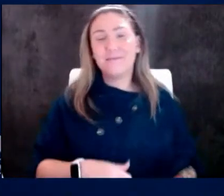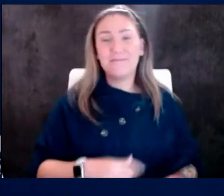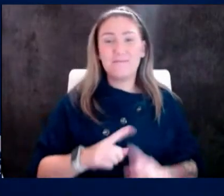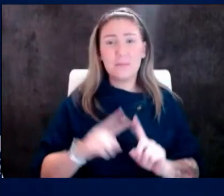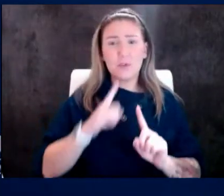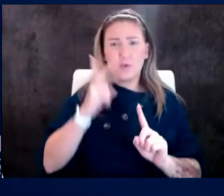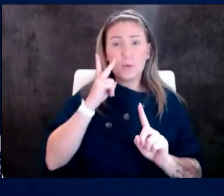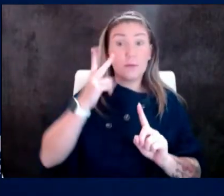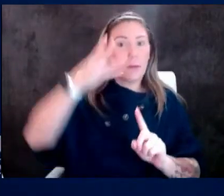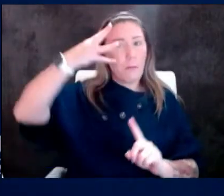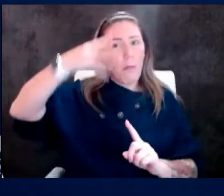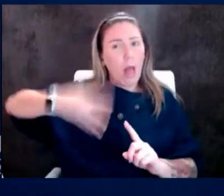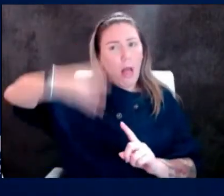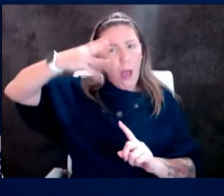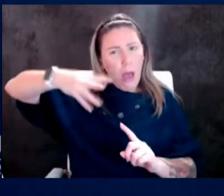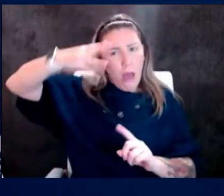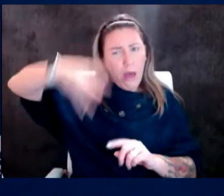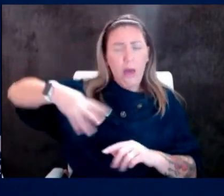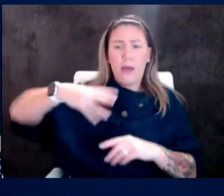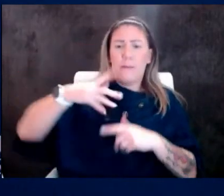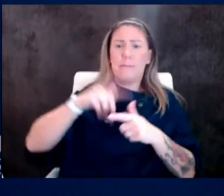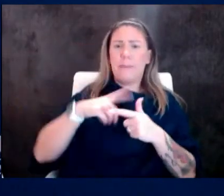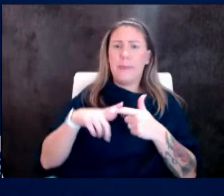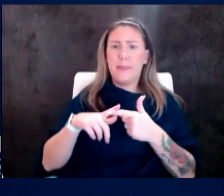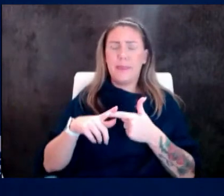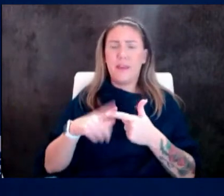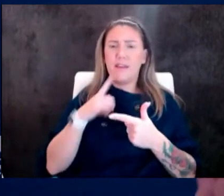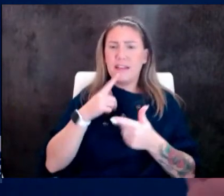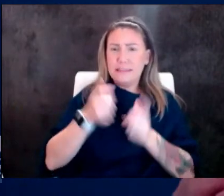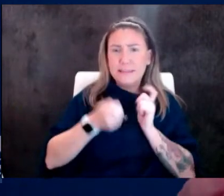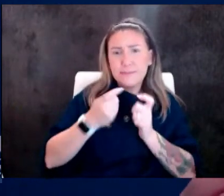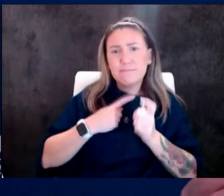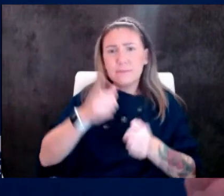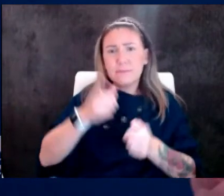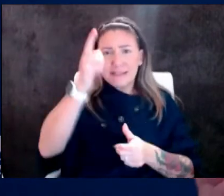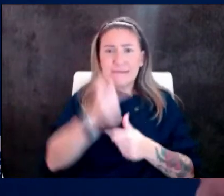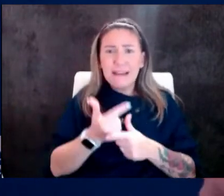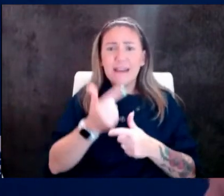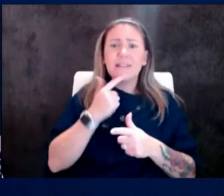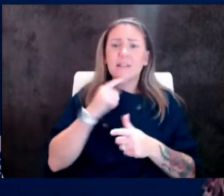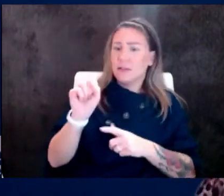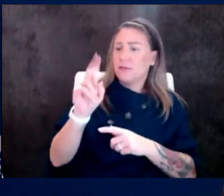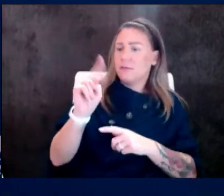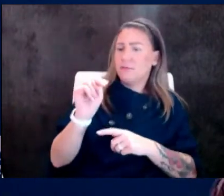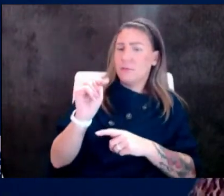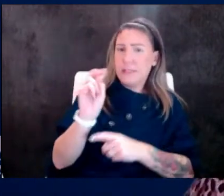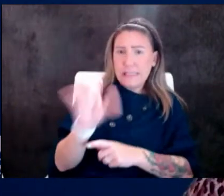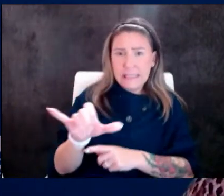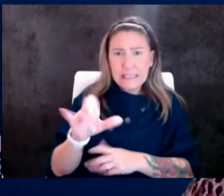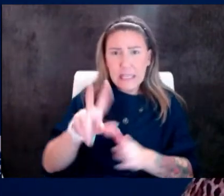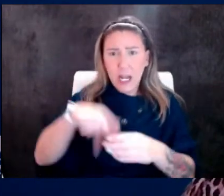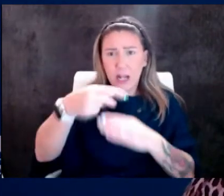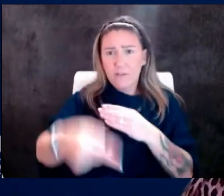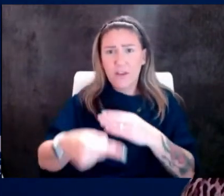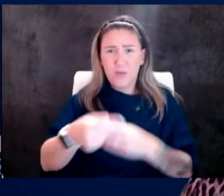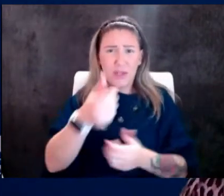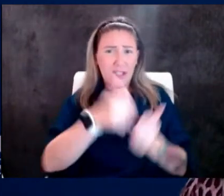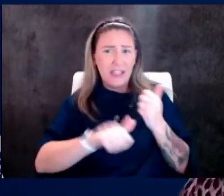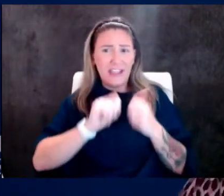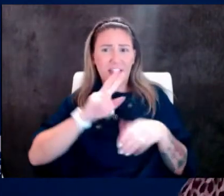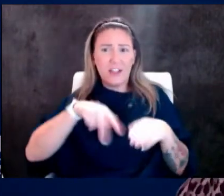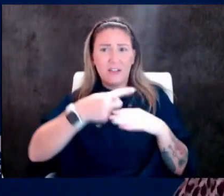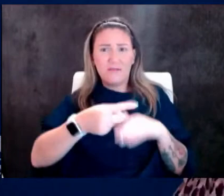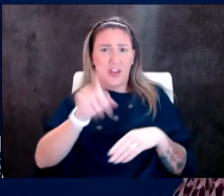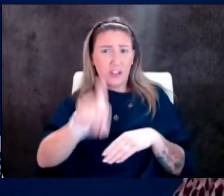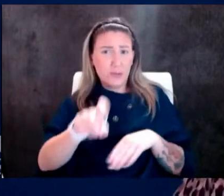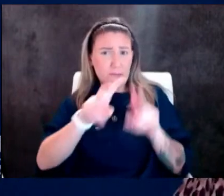worried about that. But then I text my sister and I said, Sonny fell out of the chair. And she goes, well, every fall should be looked at. So